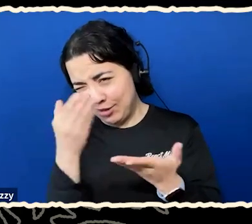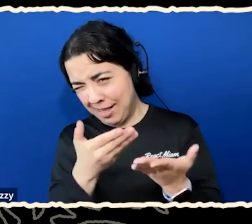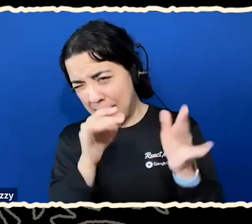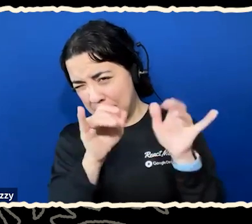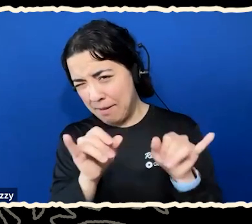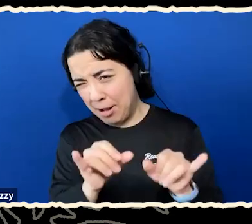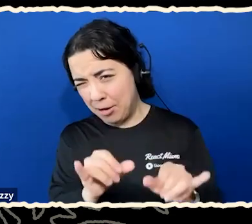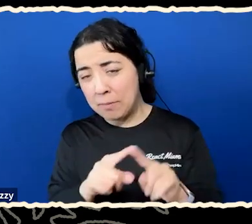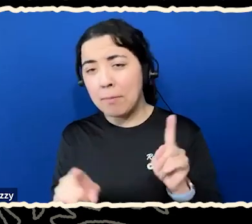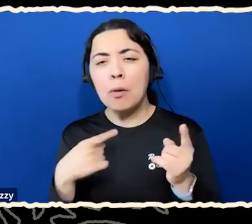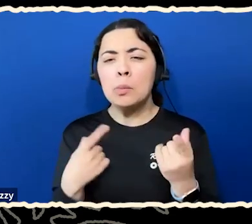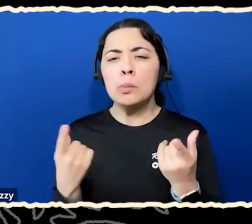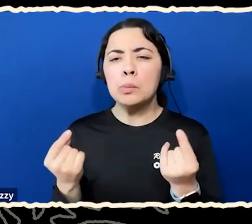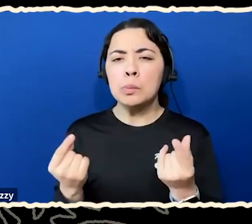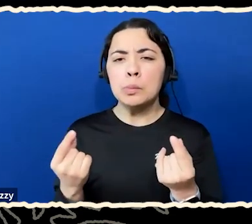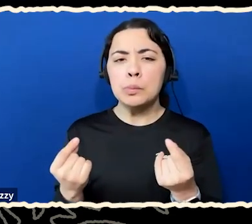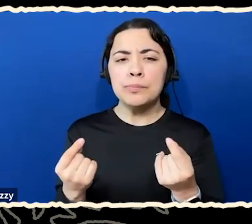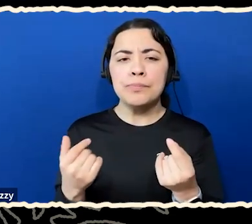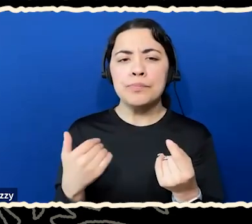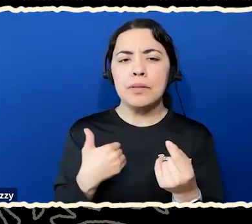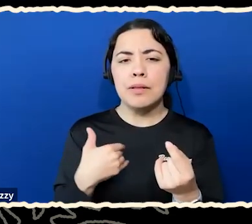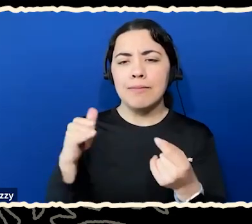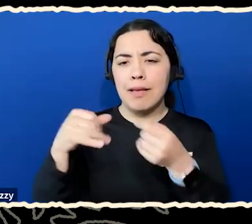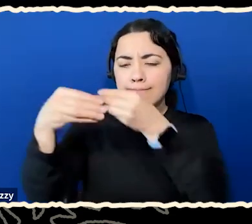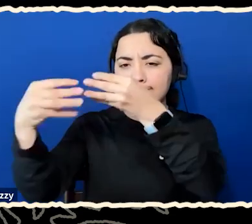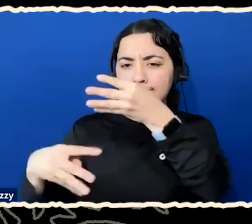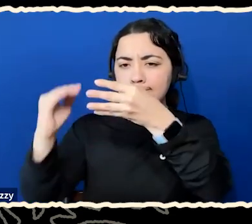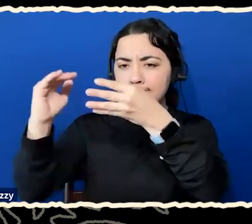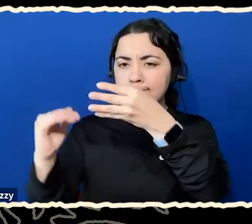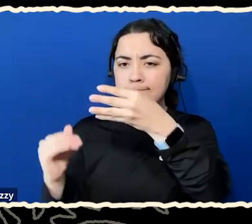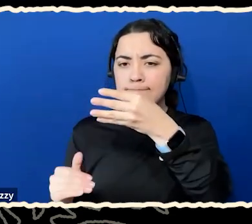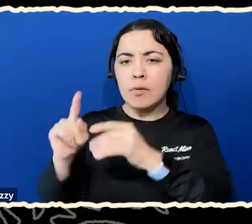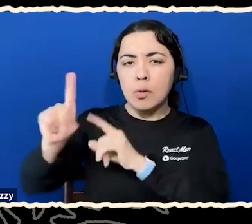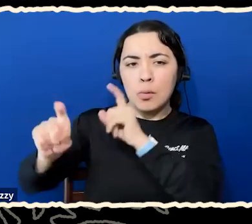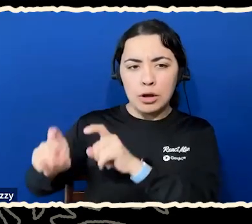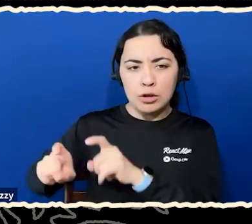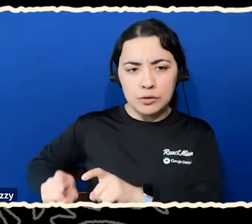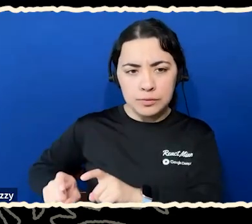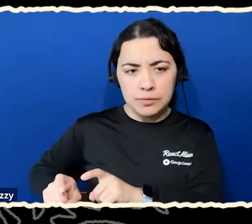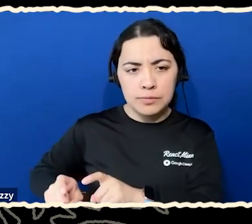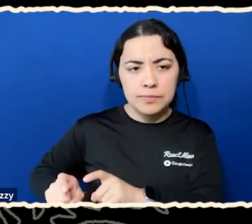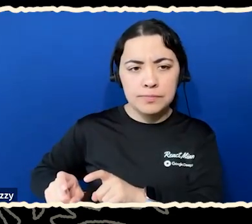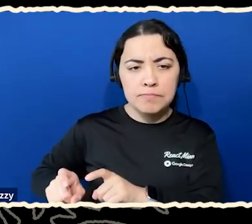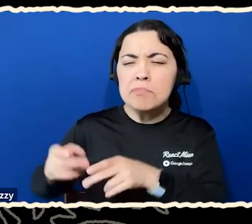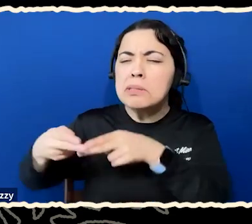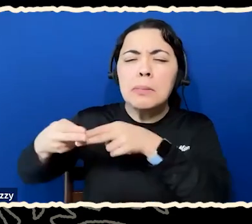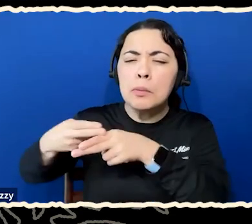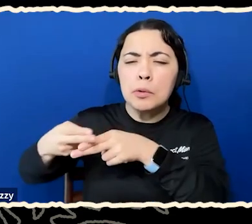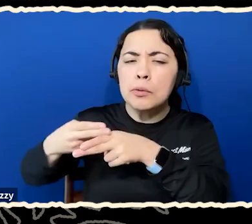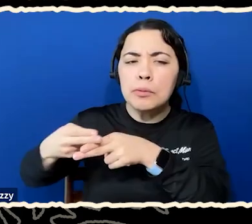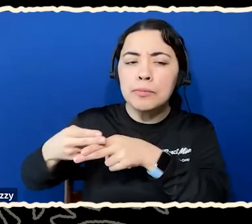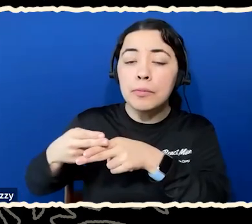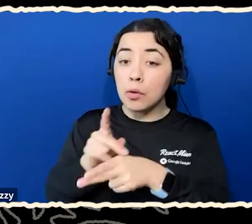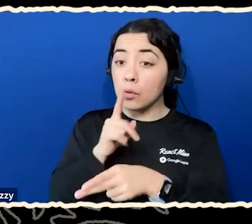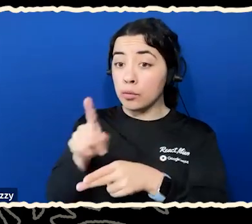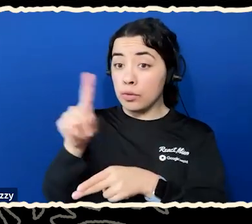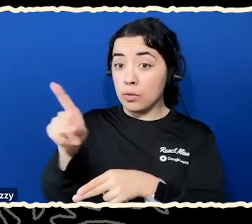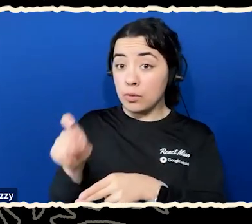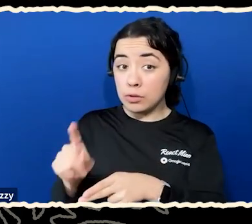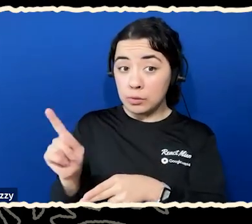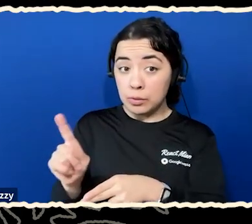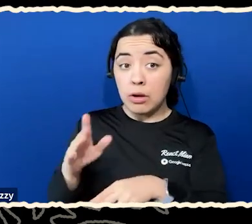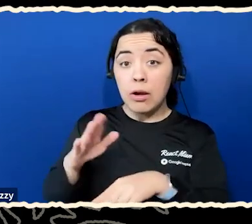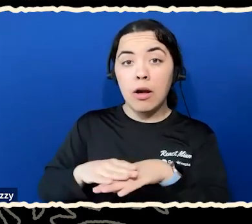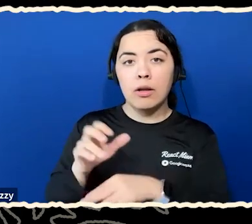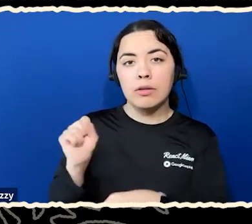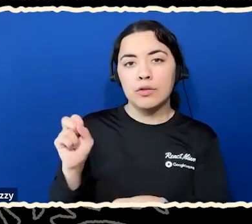is we have this fake set of questions that just exists temporarily, and then the real questions are still on the server side. So I just fall back to an